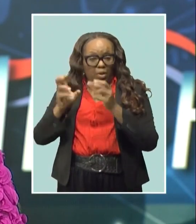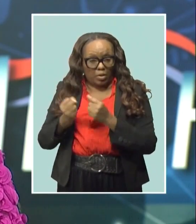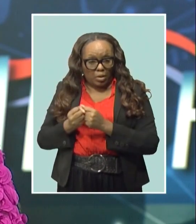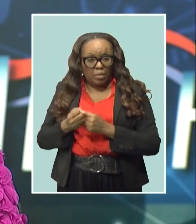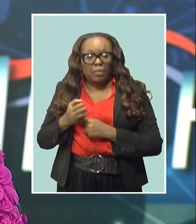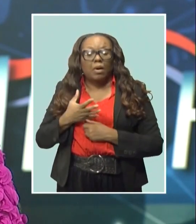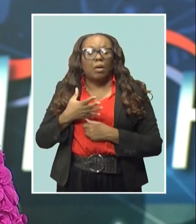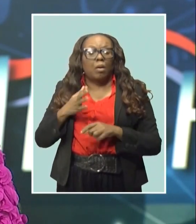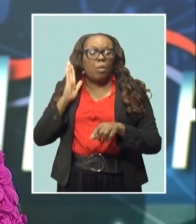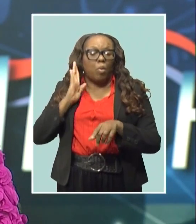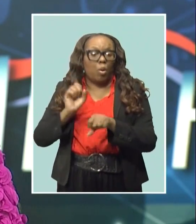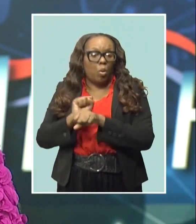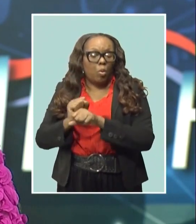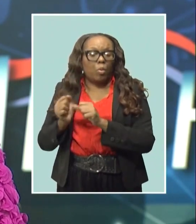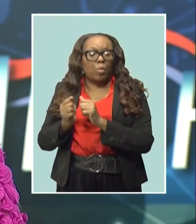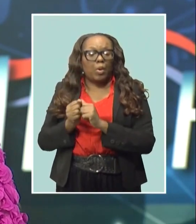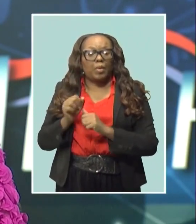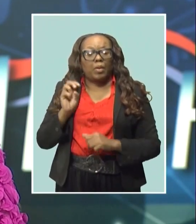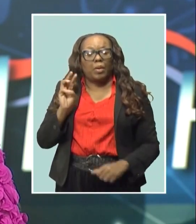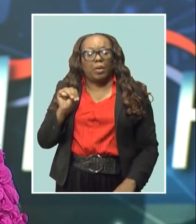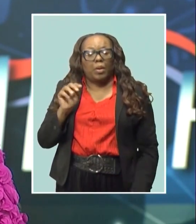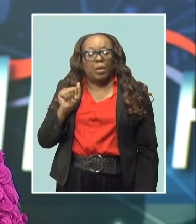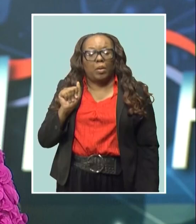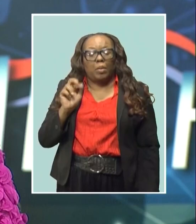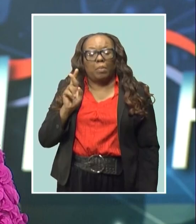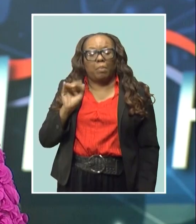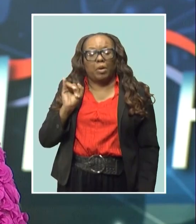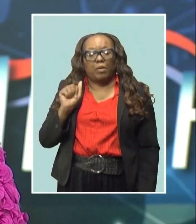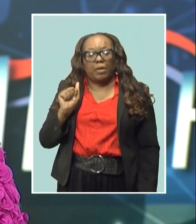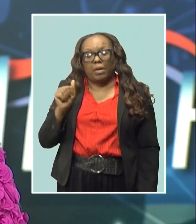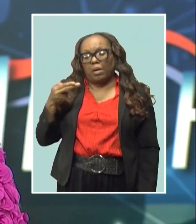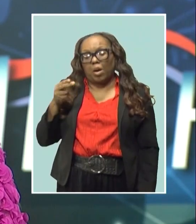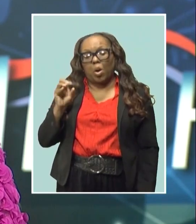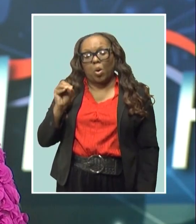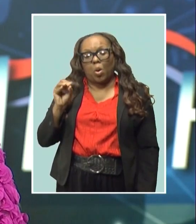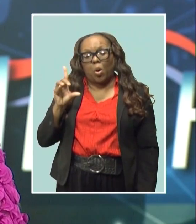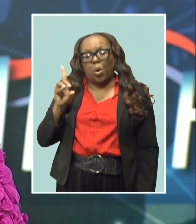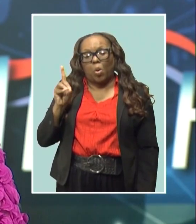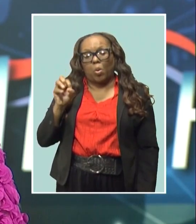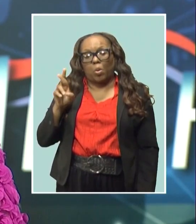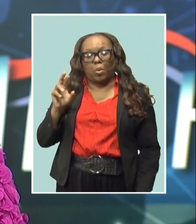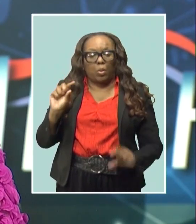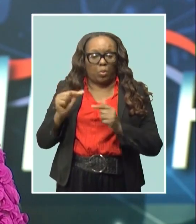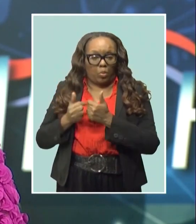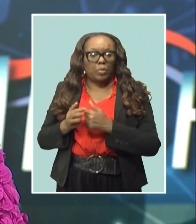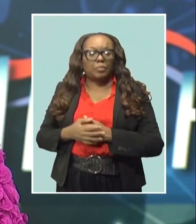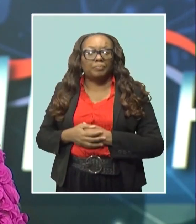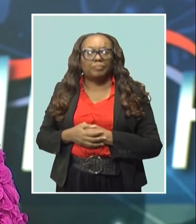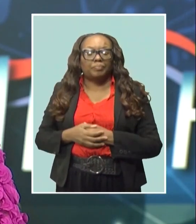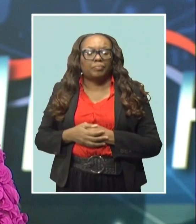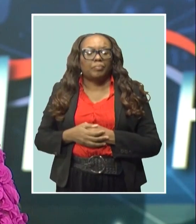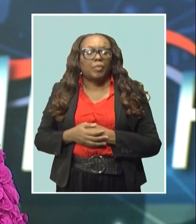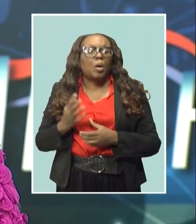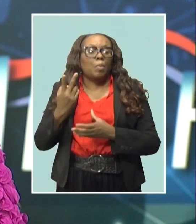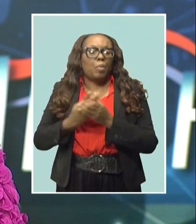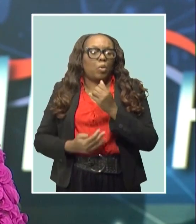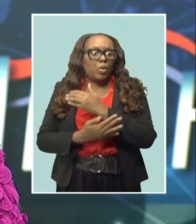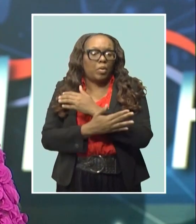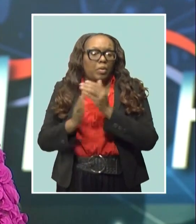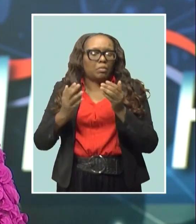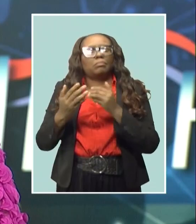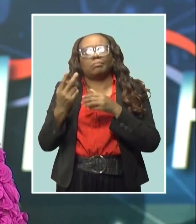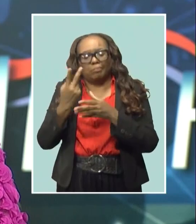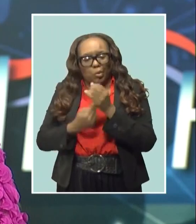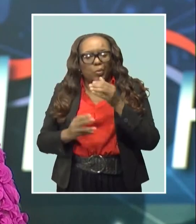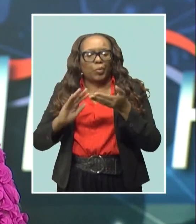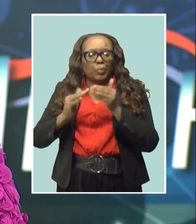for the communities of Haynesville and the Pine have welcomed the program. Deputy Prime Minister Santia Bradshaw and St. James South MP Sandra